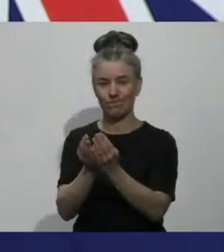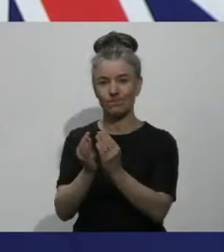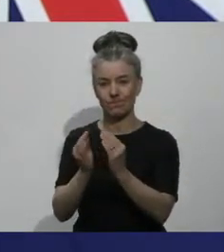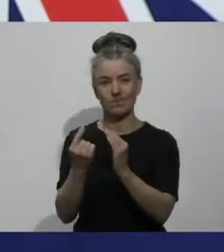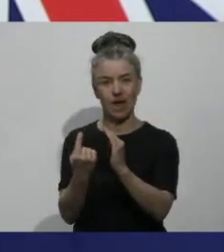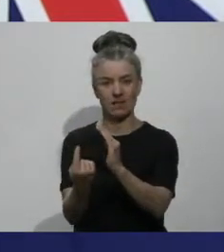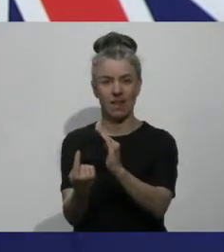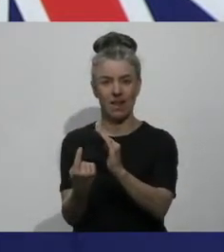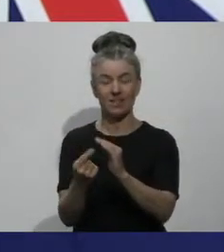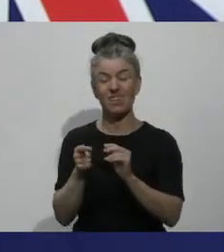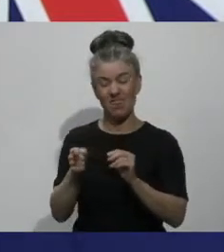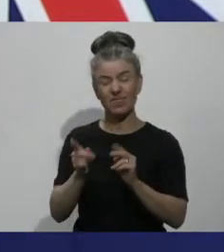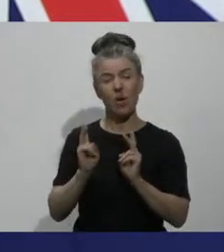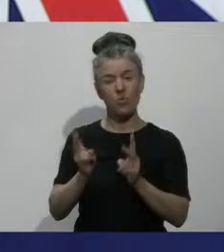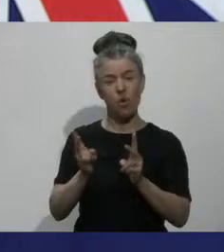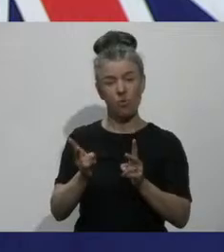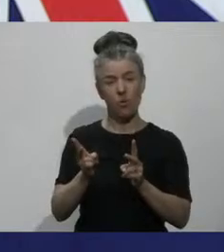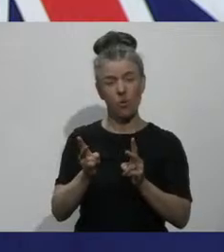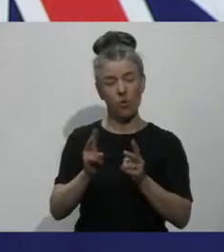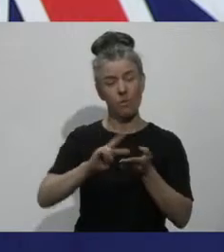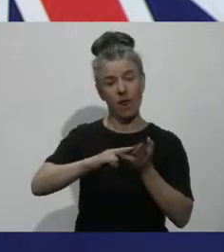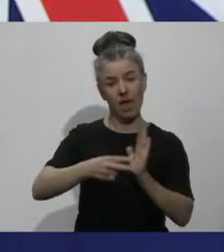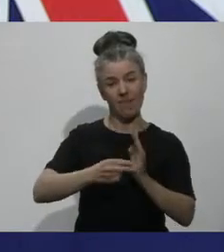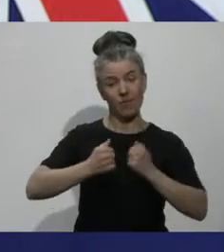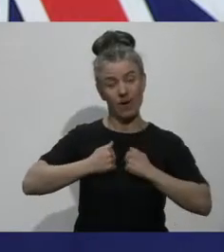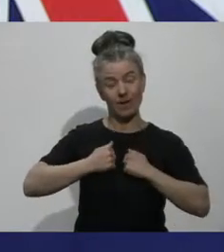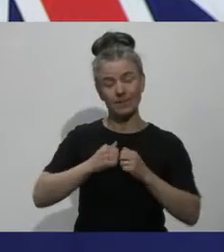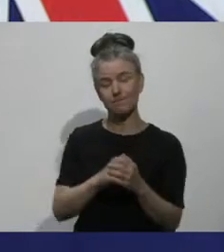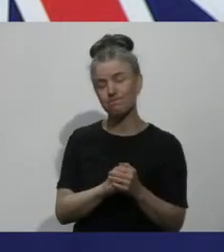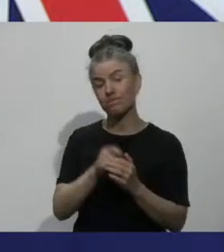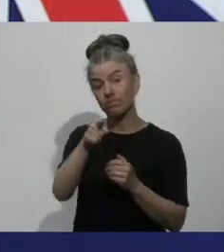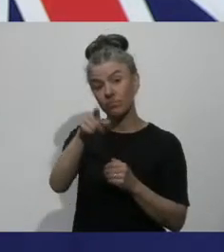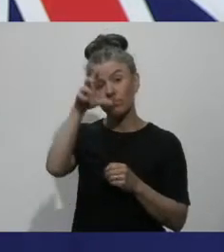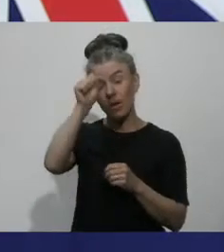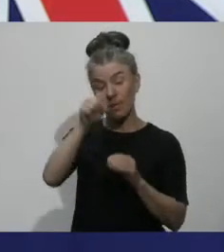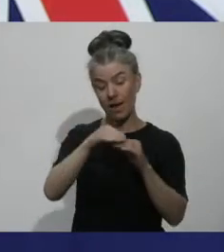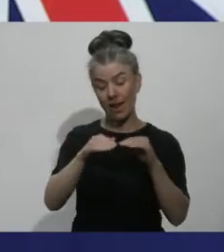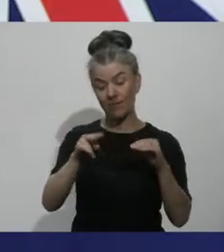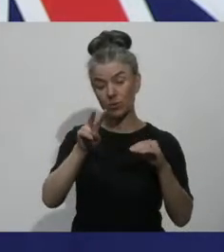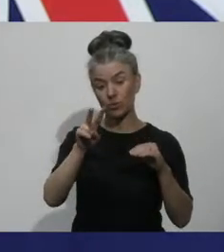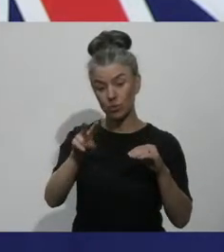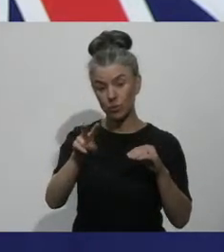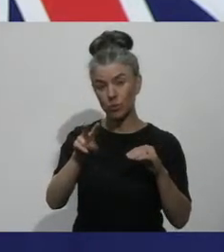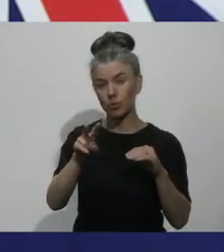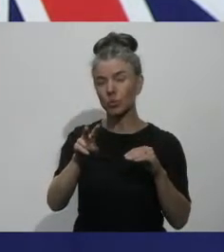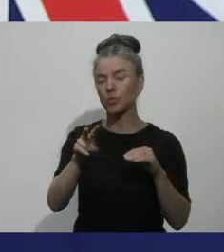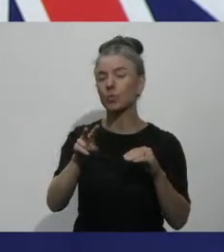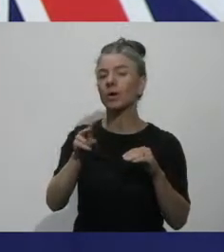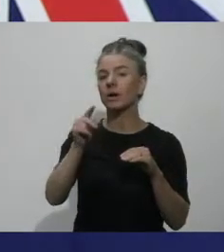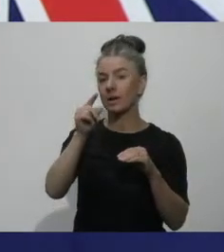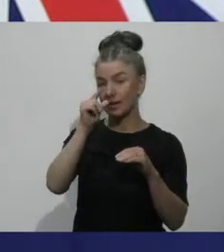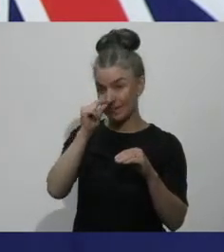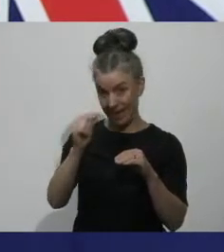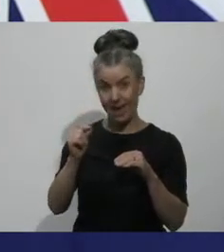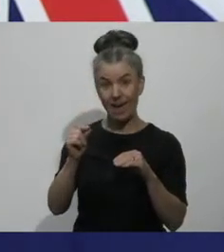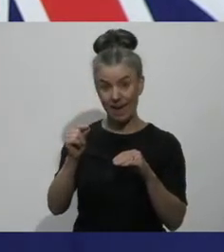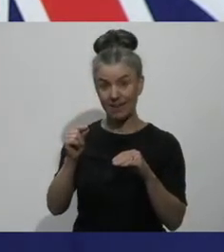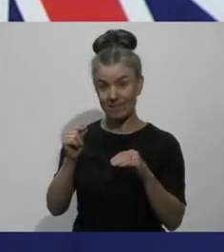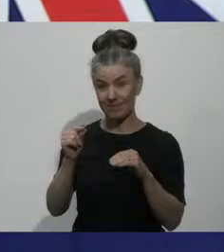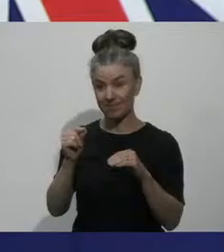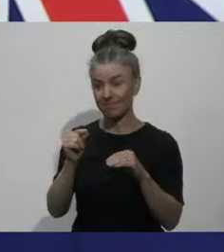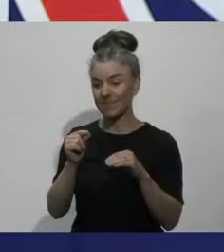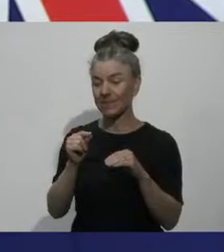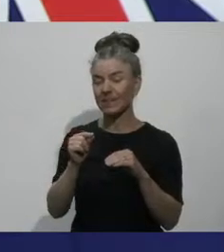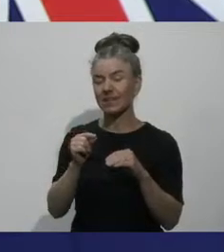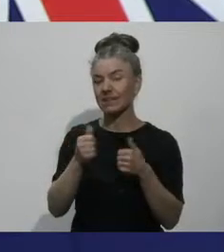regime. We have to, of course, remember level 2 is designed to be able to coexist alongside a strong